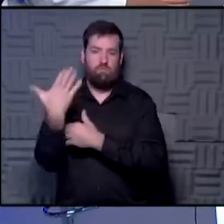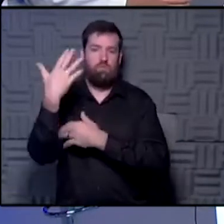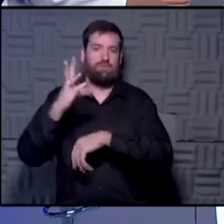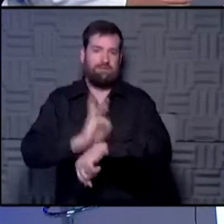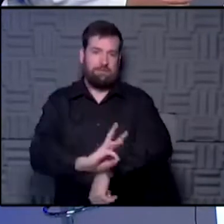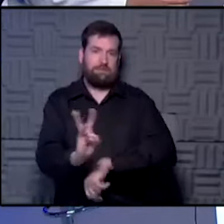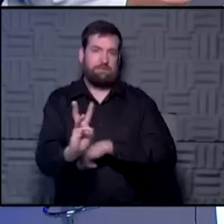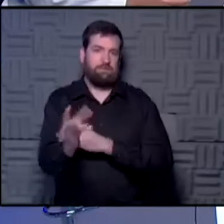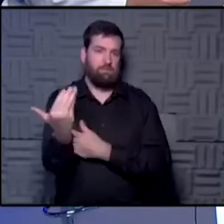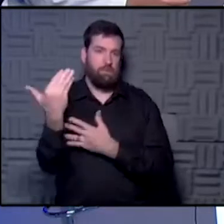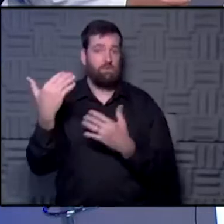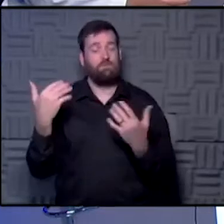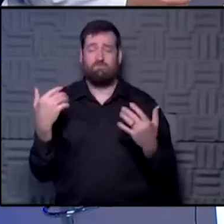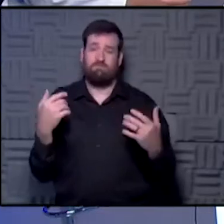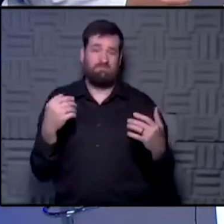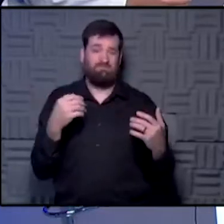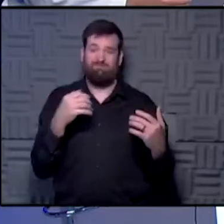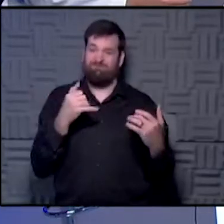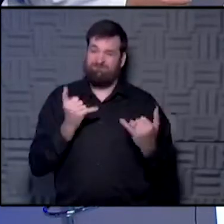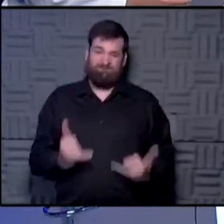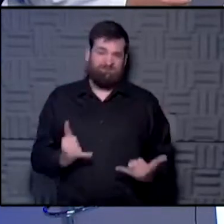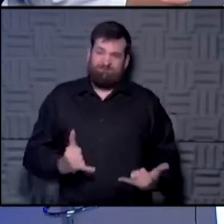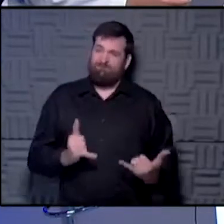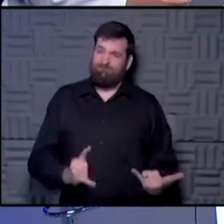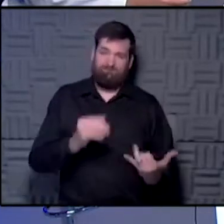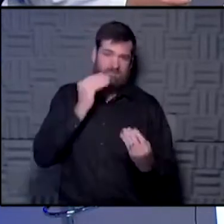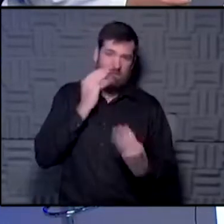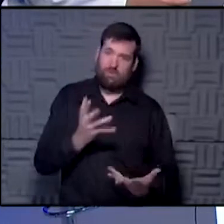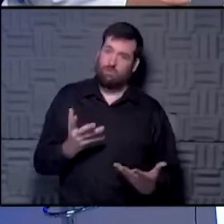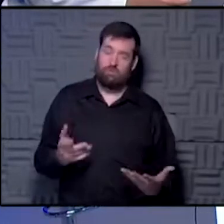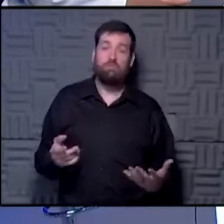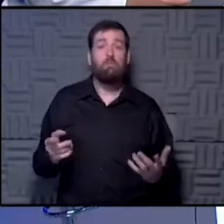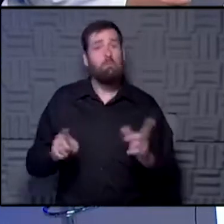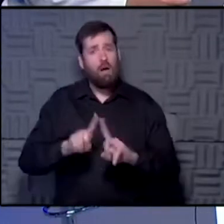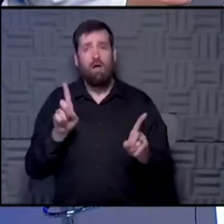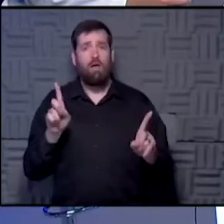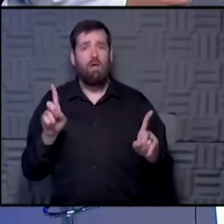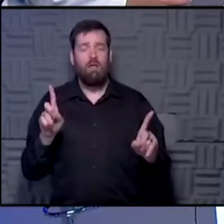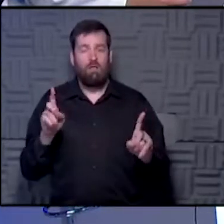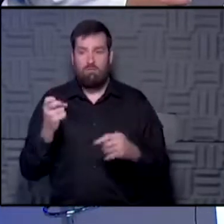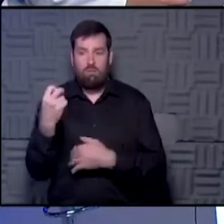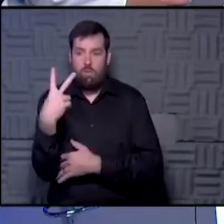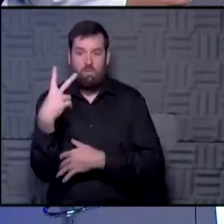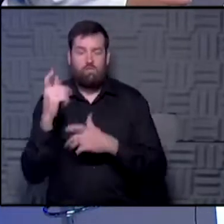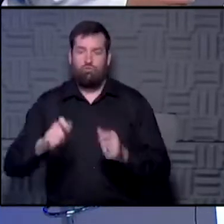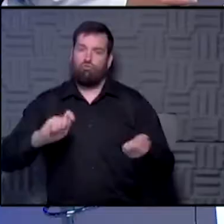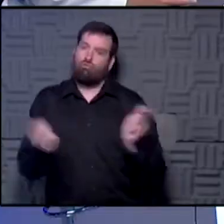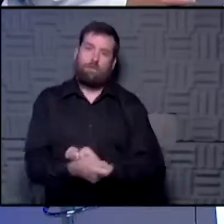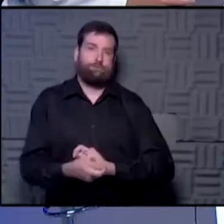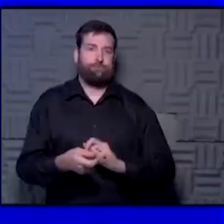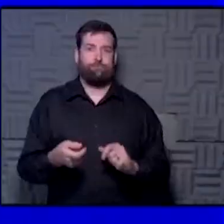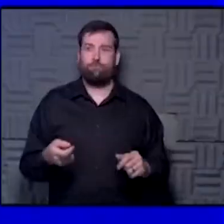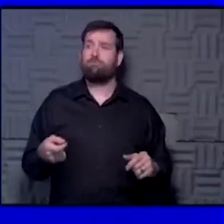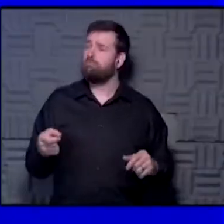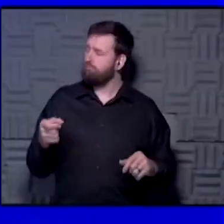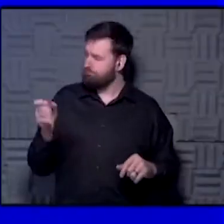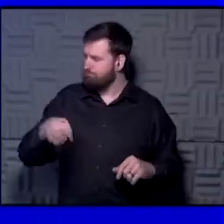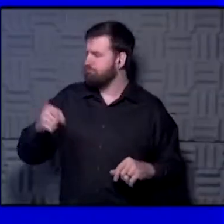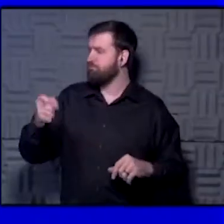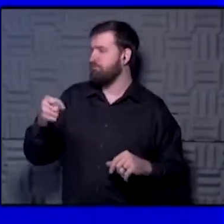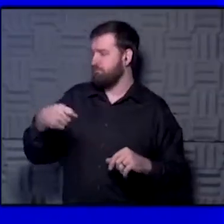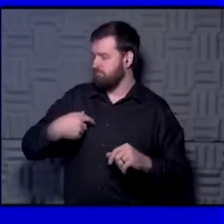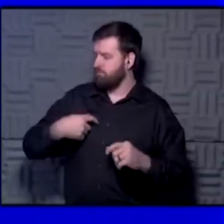this morning. So we're getting pretty current numbers, but it could change by noon. Yeah, and it changes as